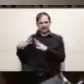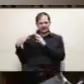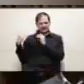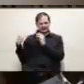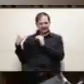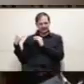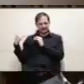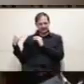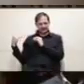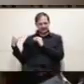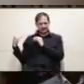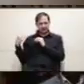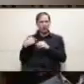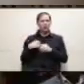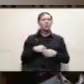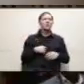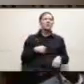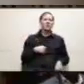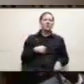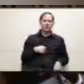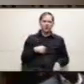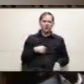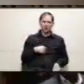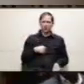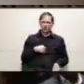Should not be here.